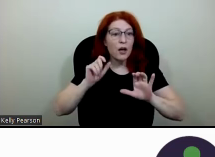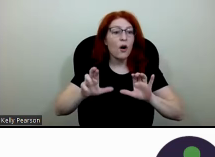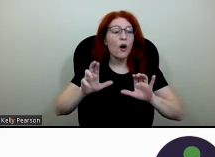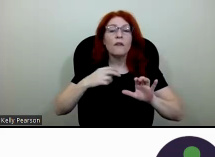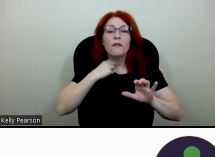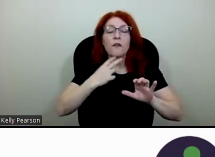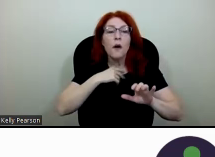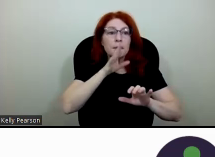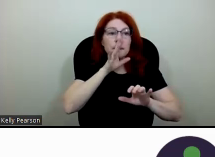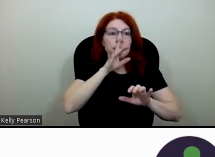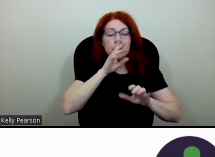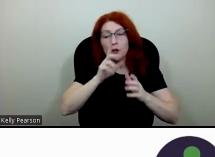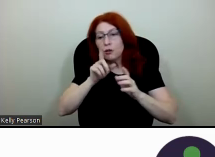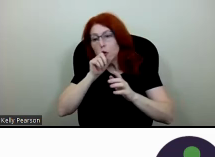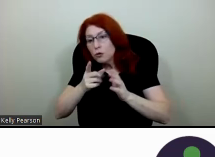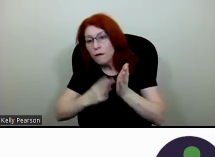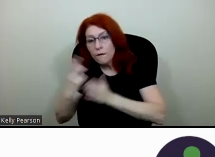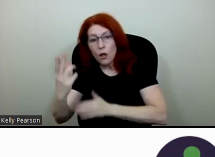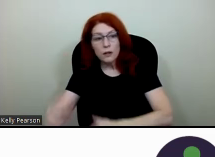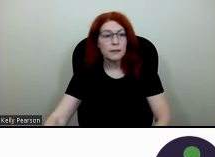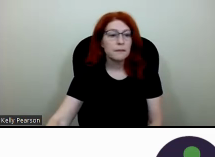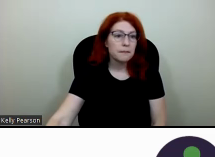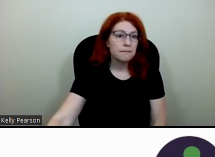voice and say true or false.